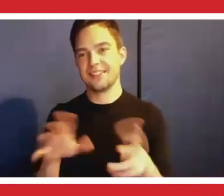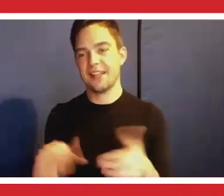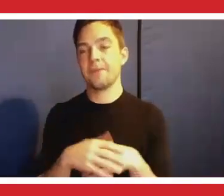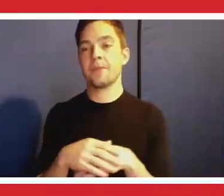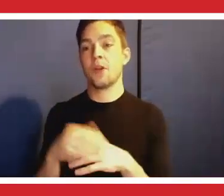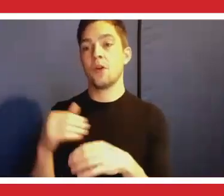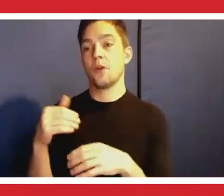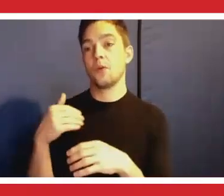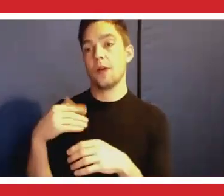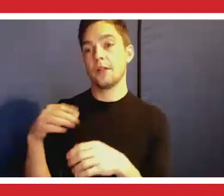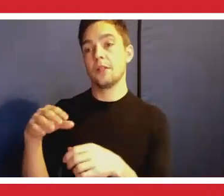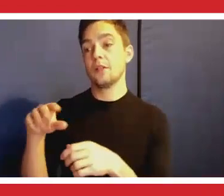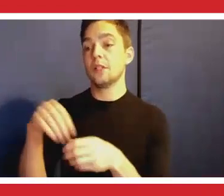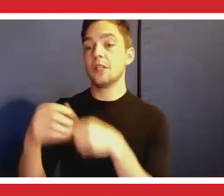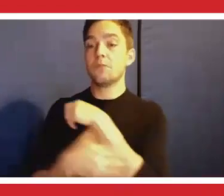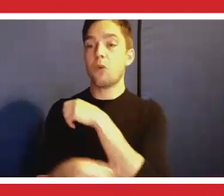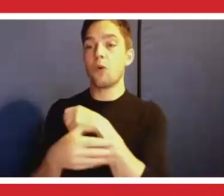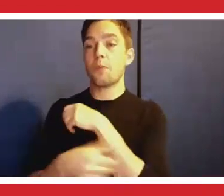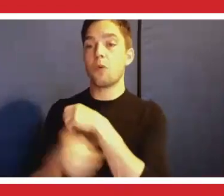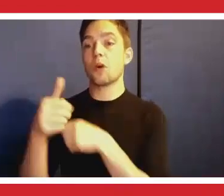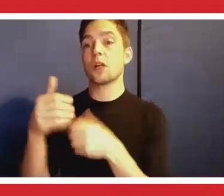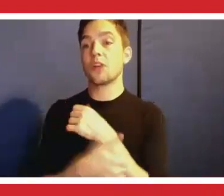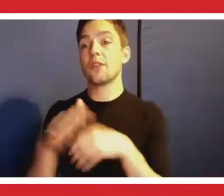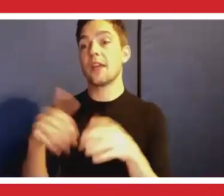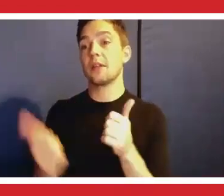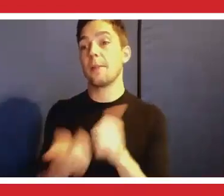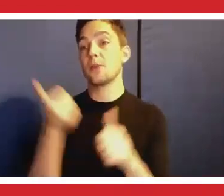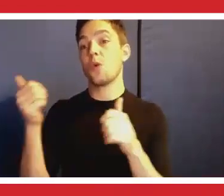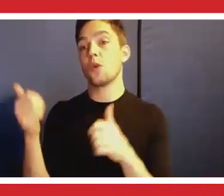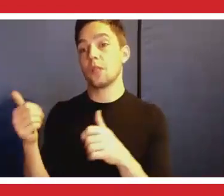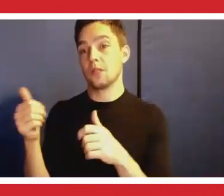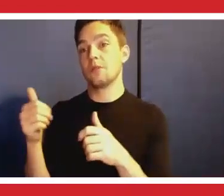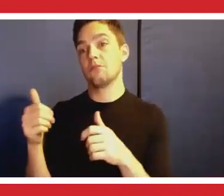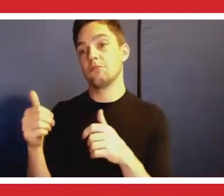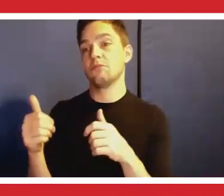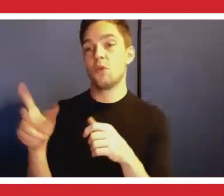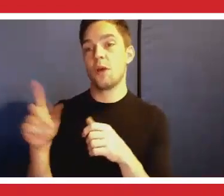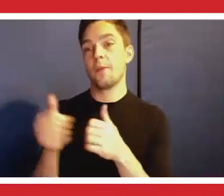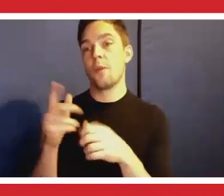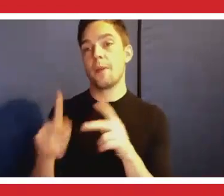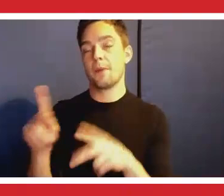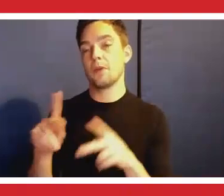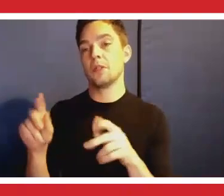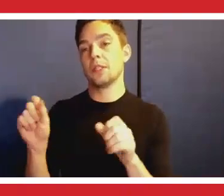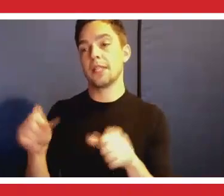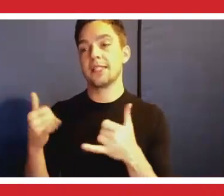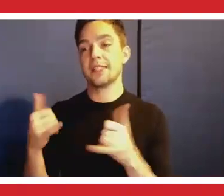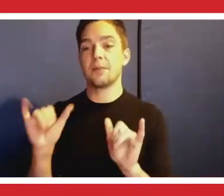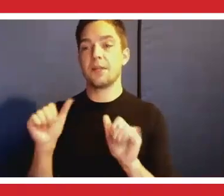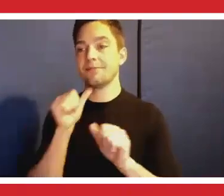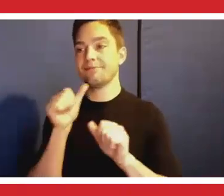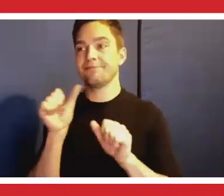upvoted. In poorer countries, the majority of people are and can still be illiterate. The infrastructure